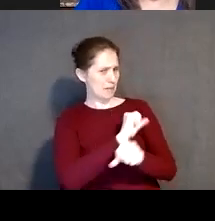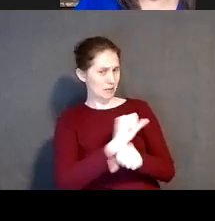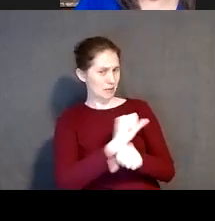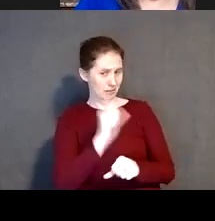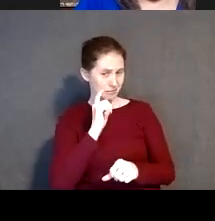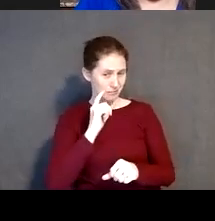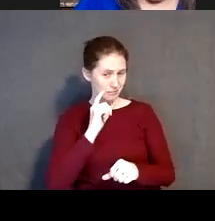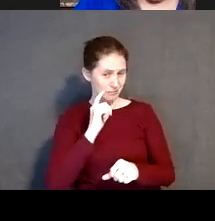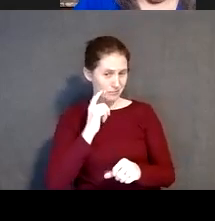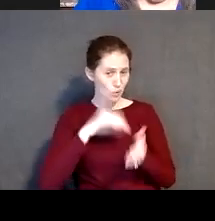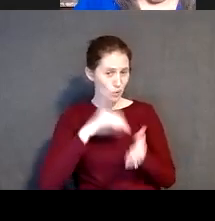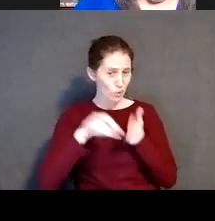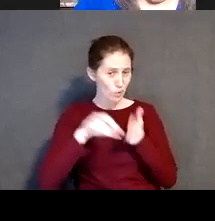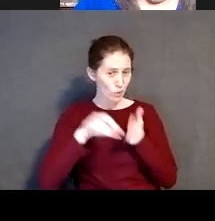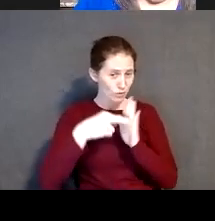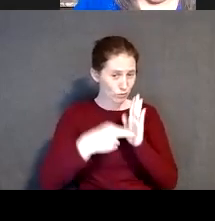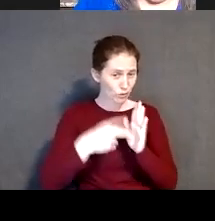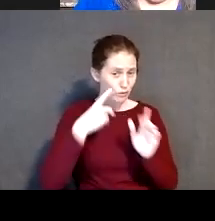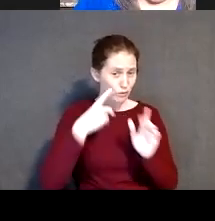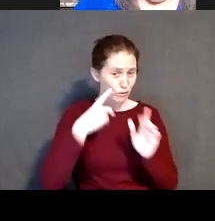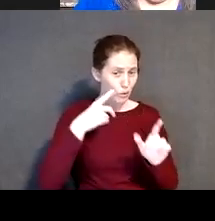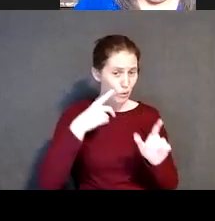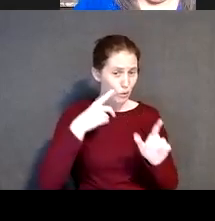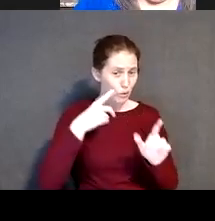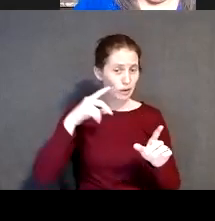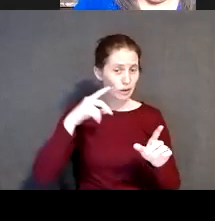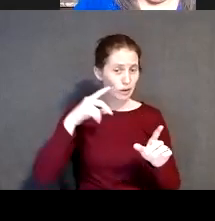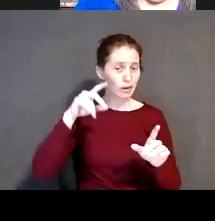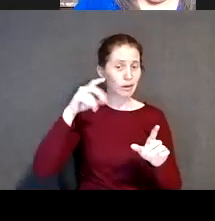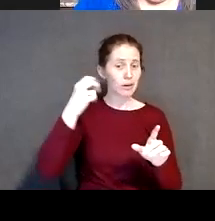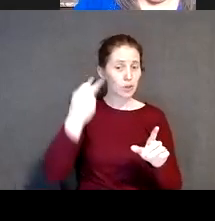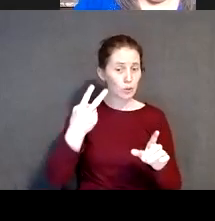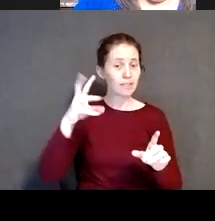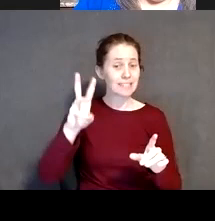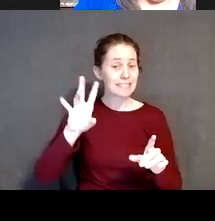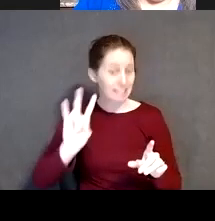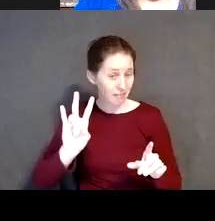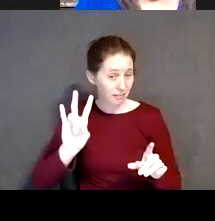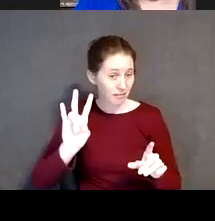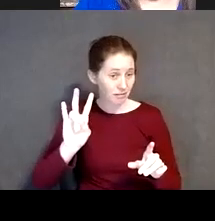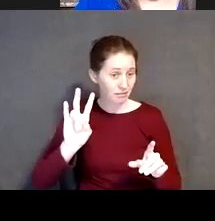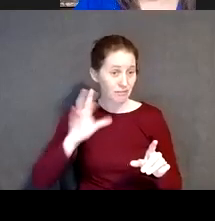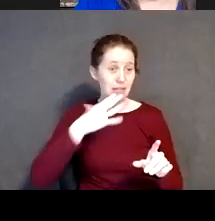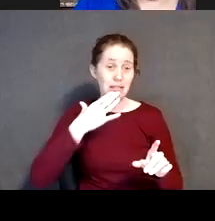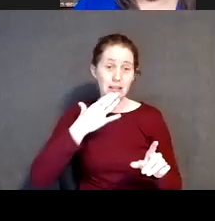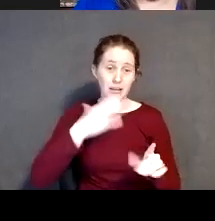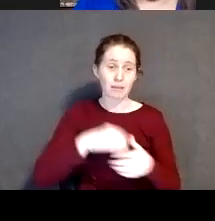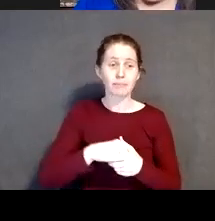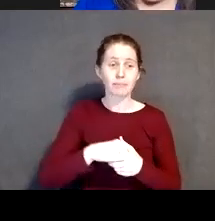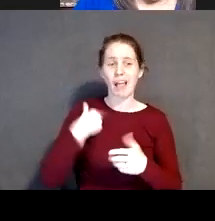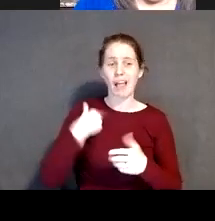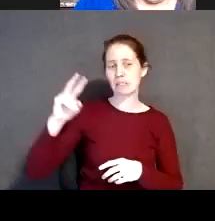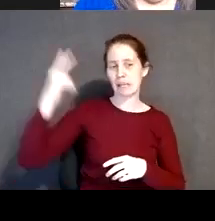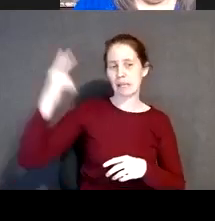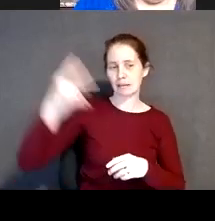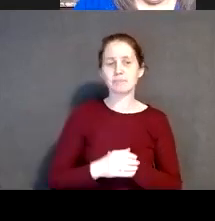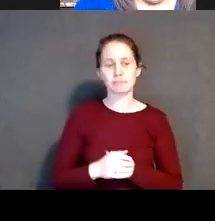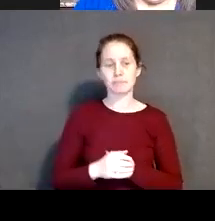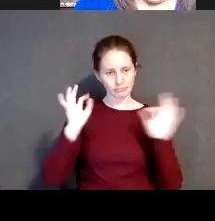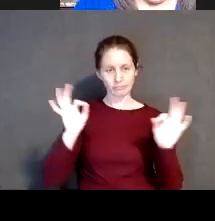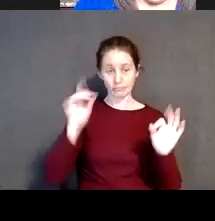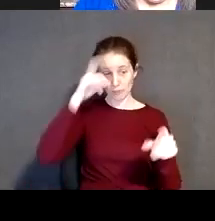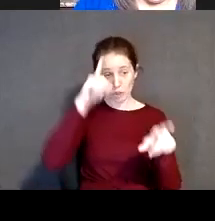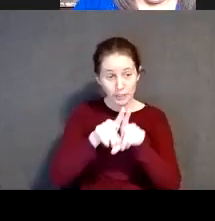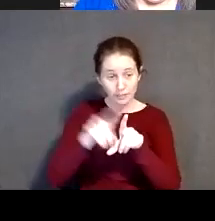waive the rules, rule 8 on bill number 1267. Thanks, Councilman, and I'll second it. We second, all in favor?